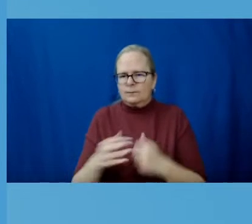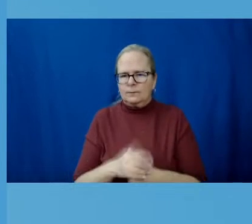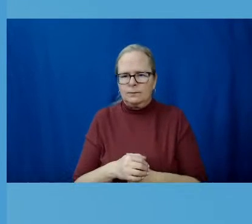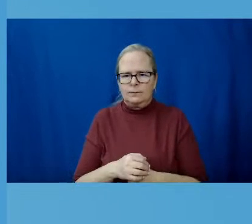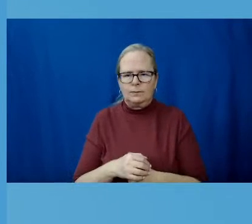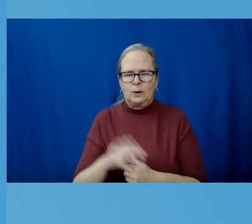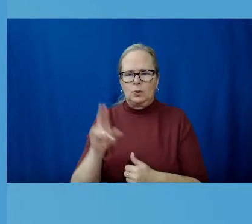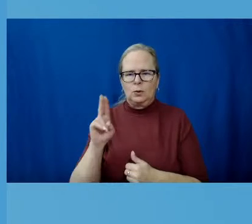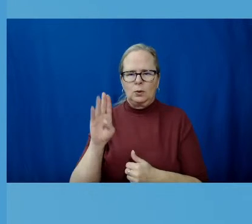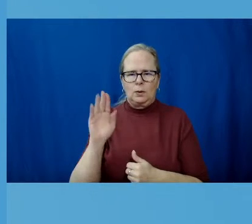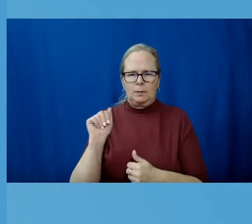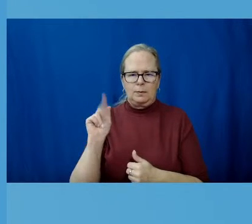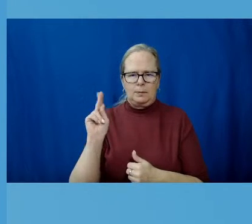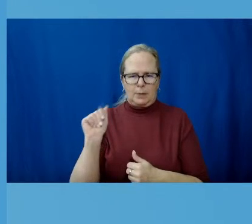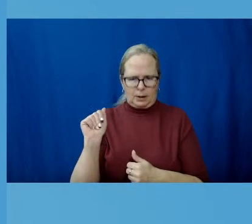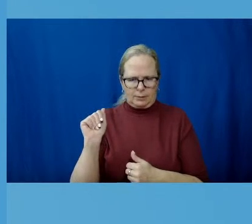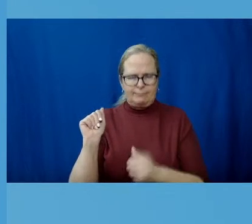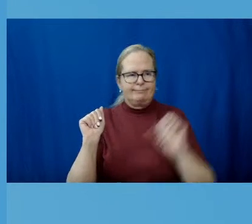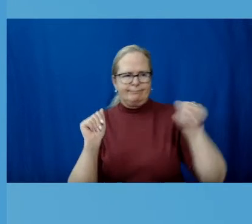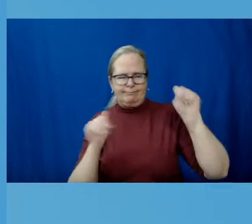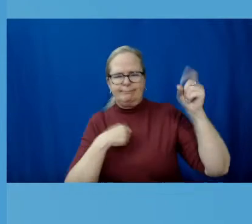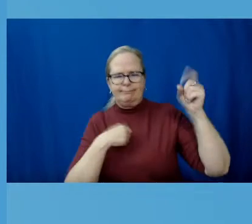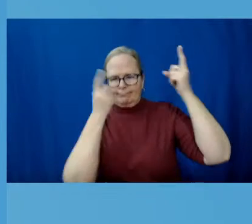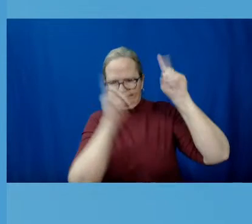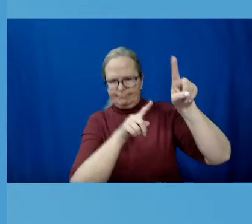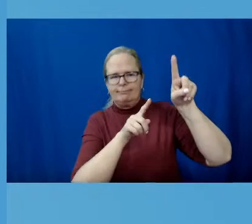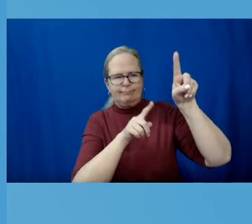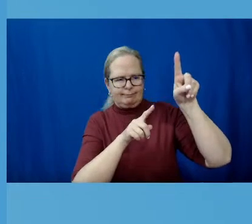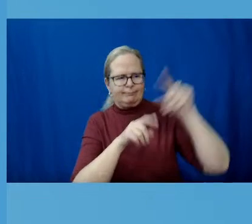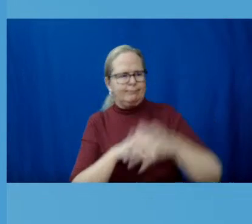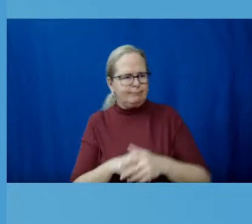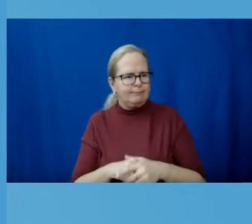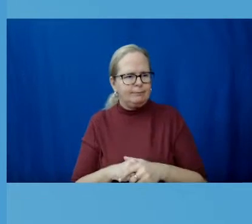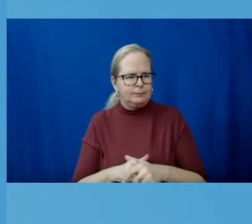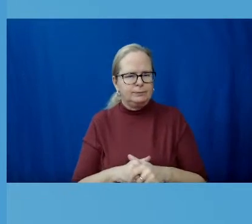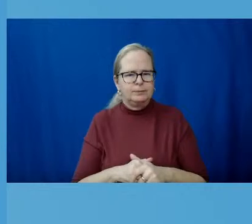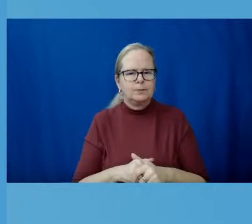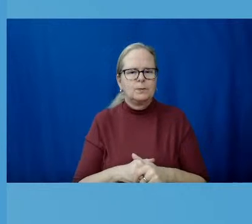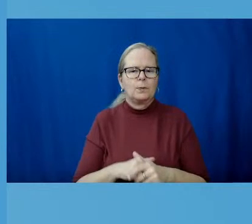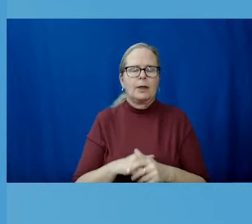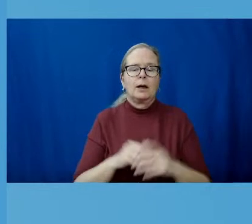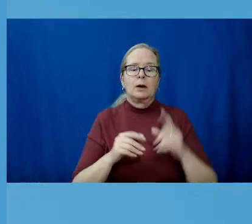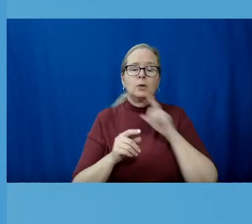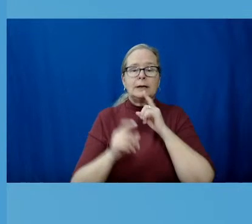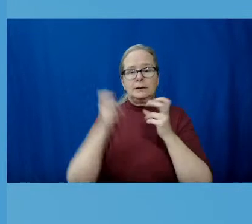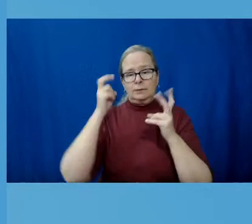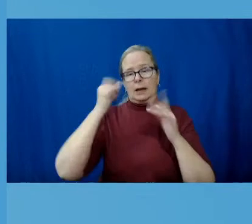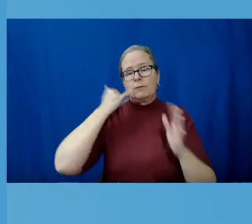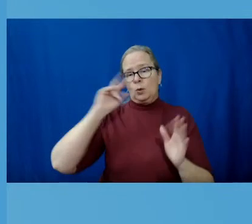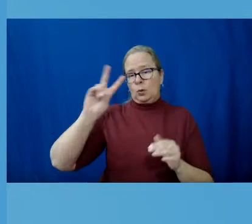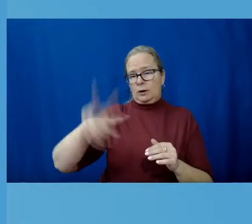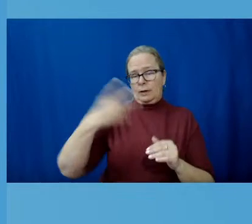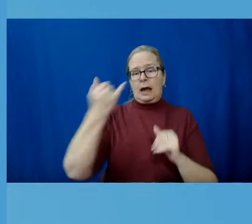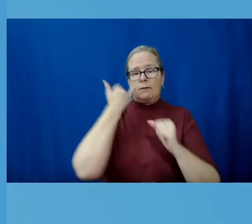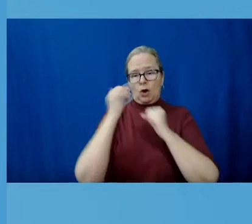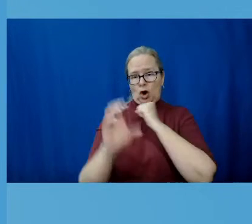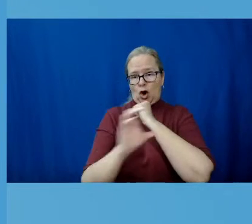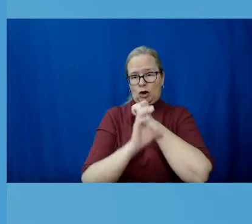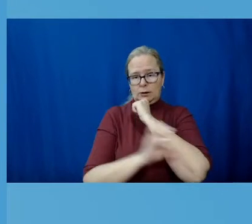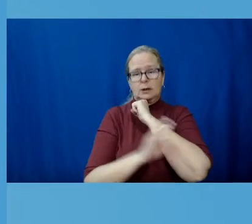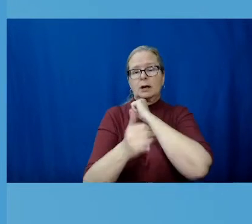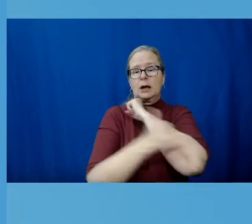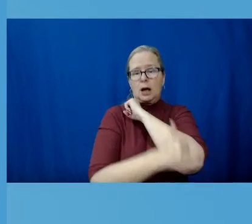that our country and the structure of our constitution and legal arrangements is really designed